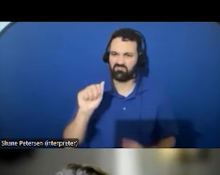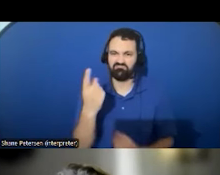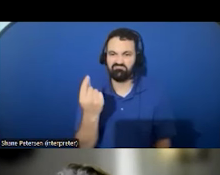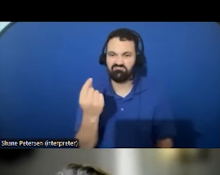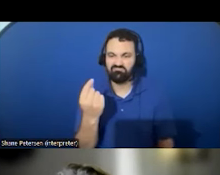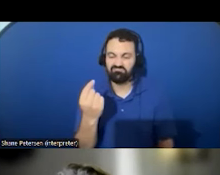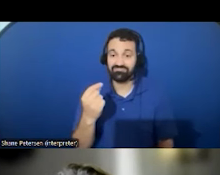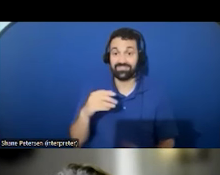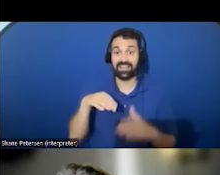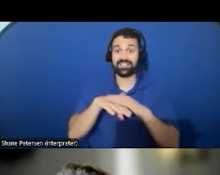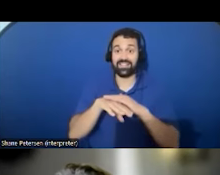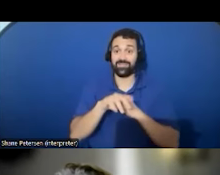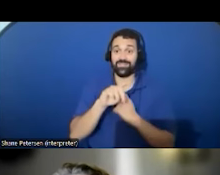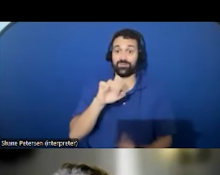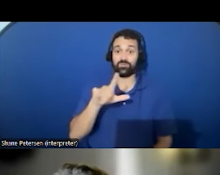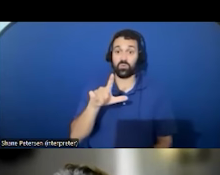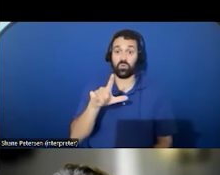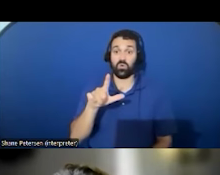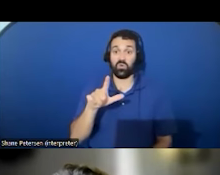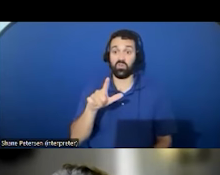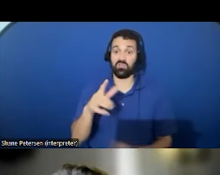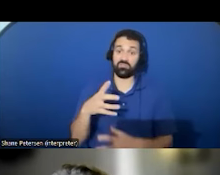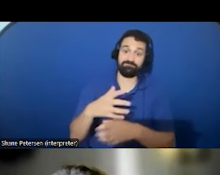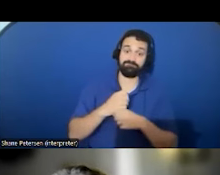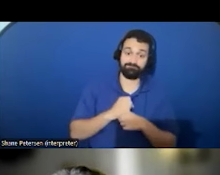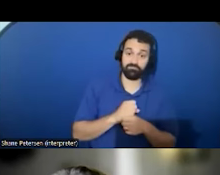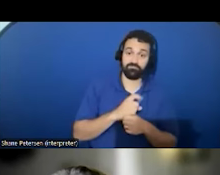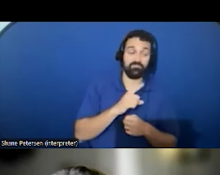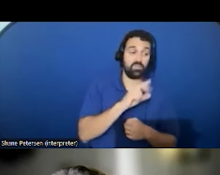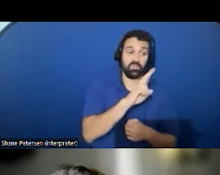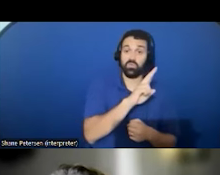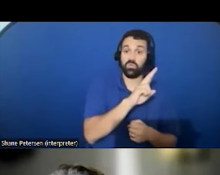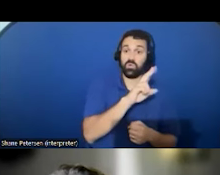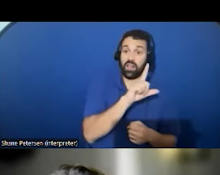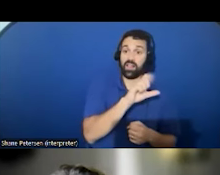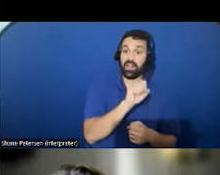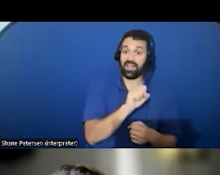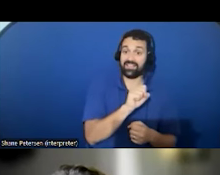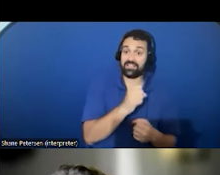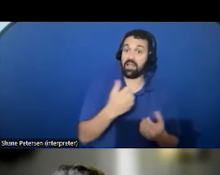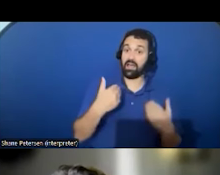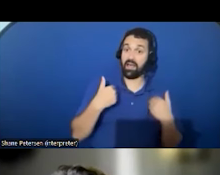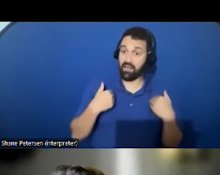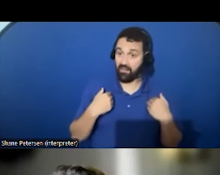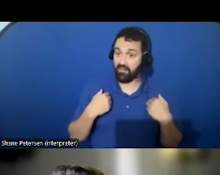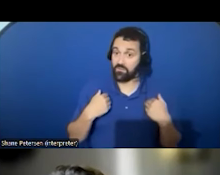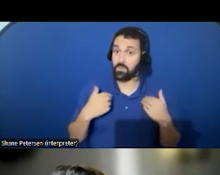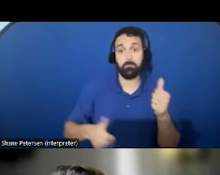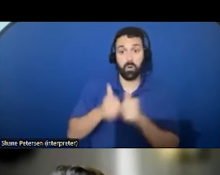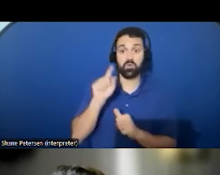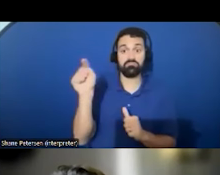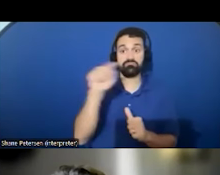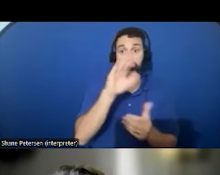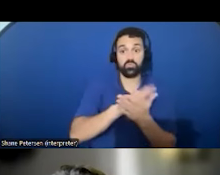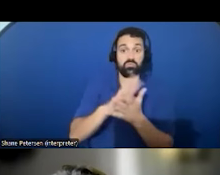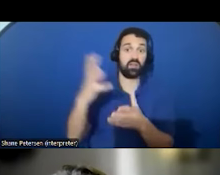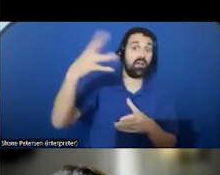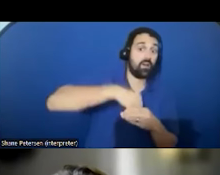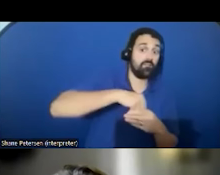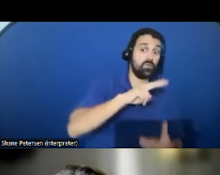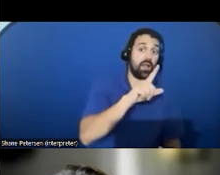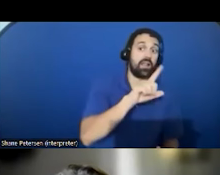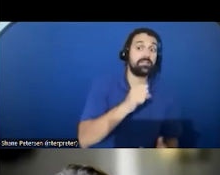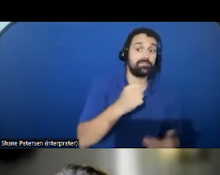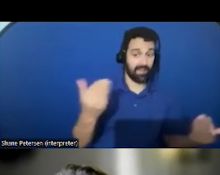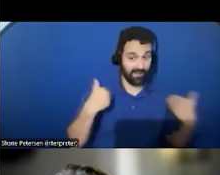acquired as the ULS has acquired. Most schools within the ULS have acquired it. They're somewhere in that process right